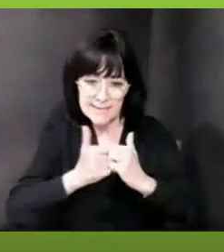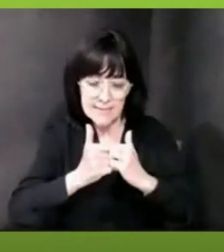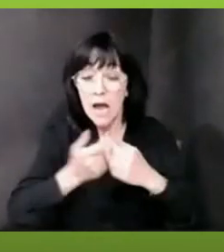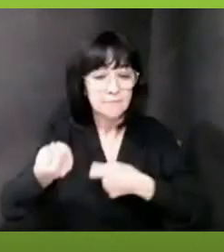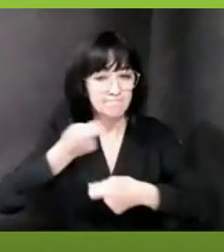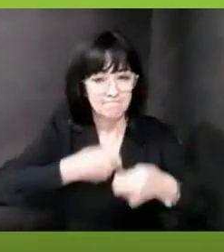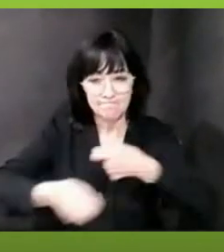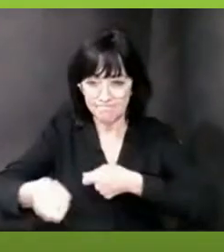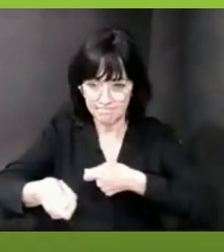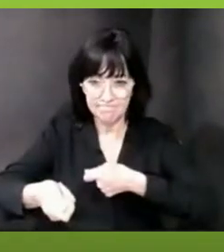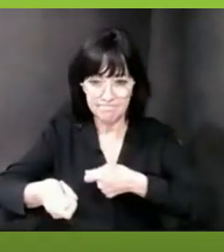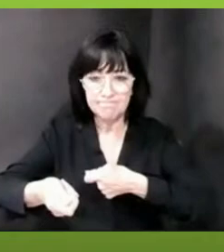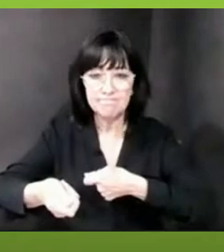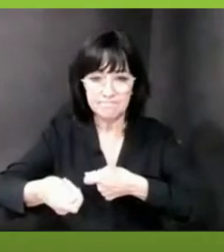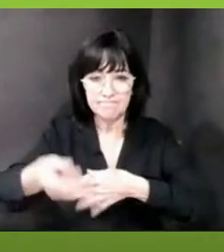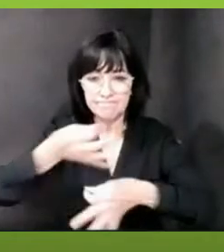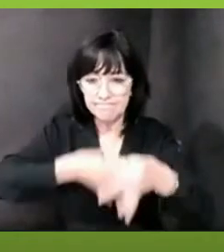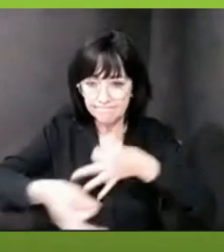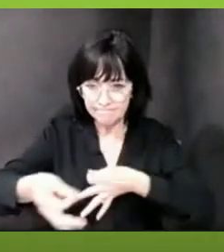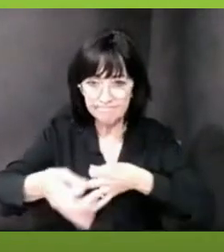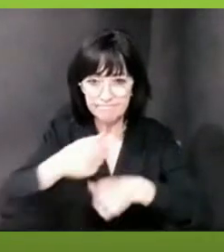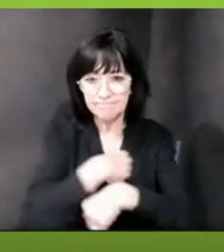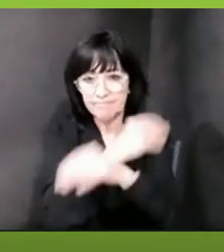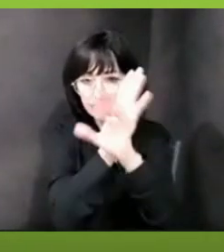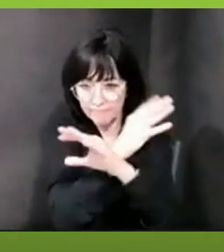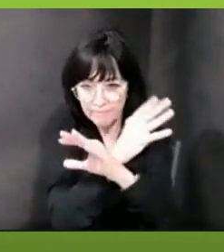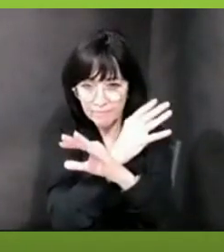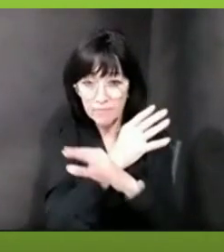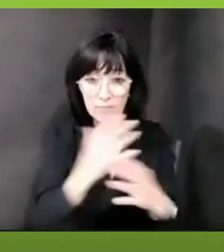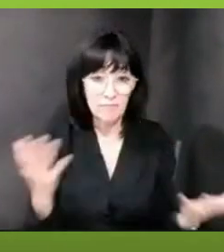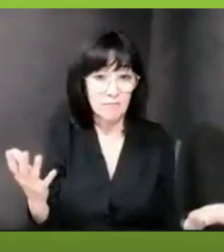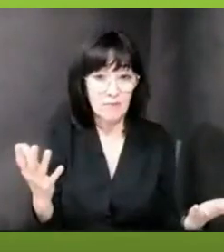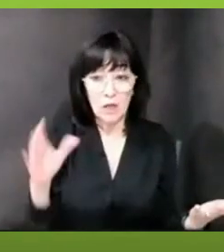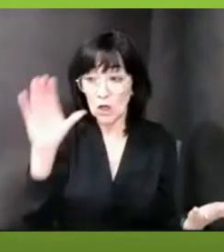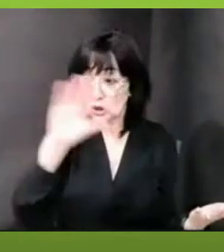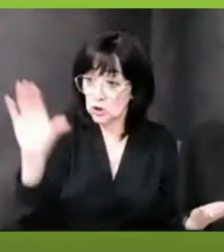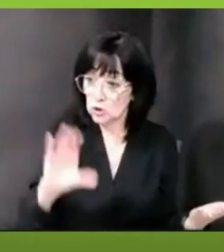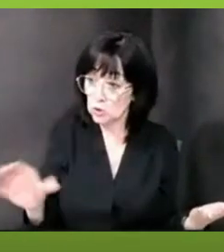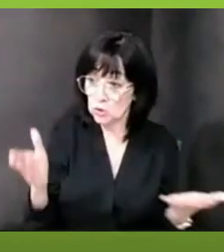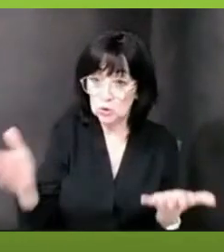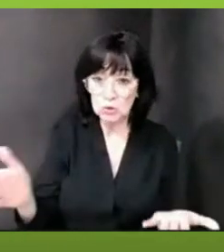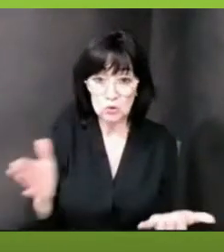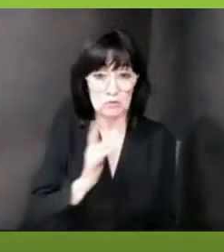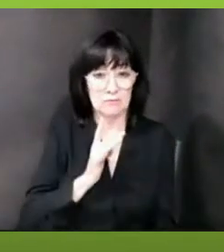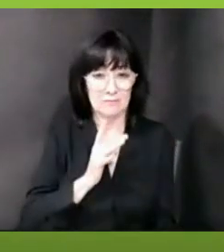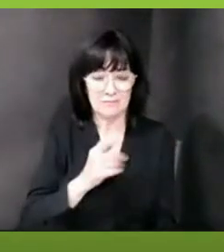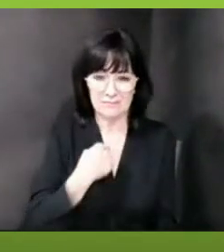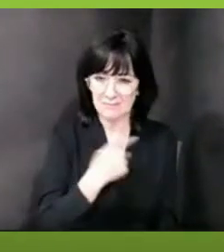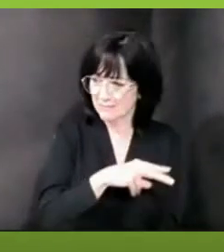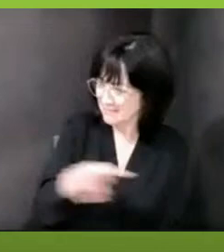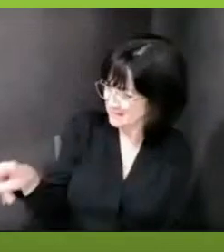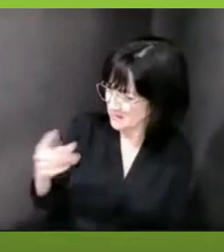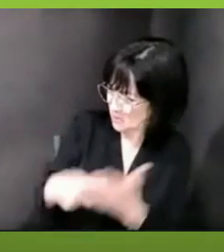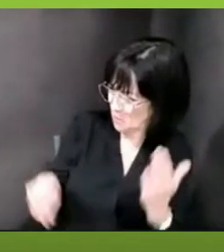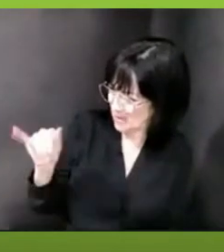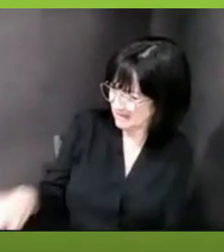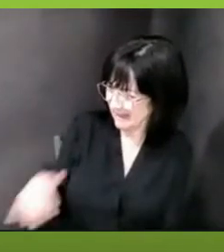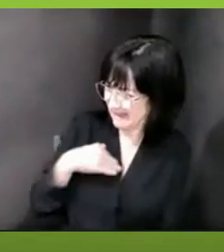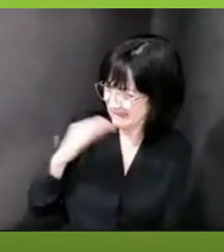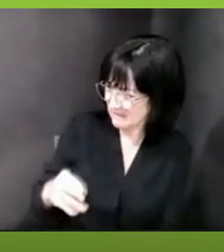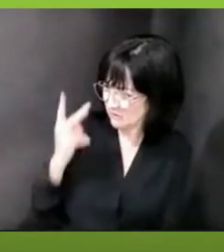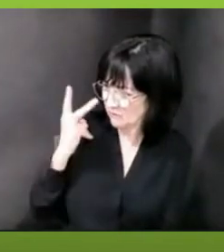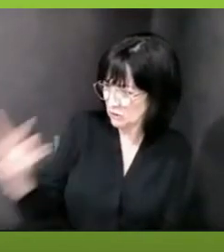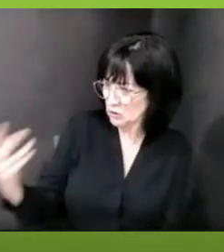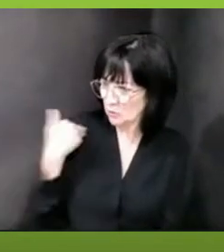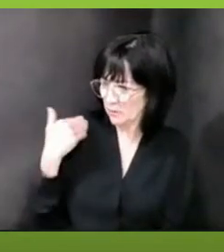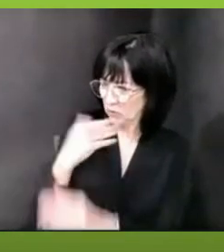here in my house. My wife's a teacher. She's Zooming. And I was like, what is that? My wife's like, it's Zoom. I was like, I've never heard of it,